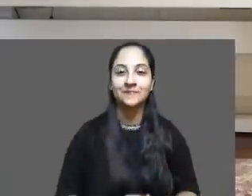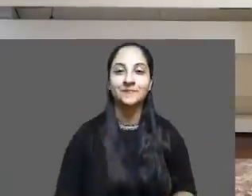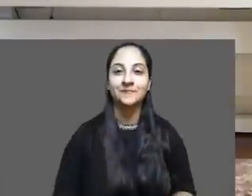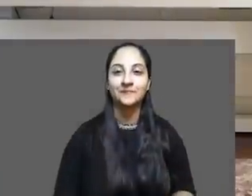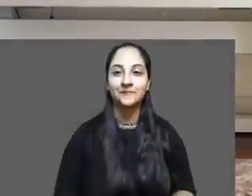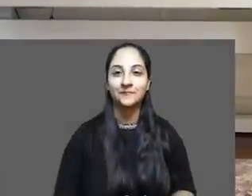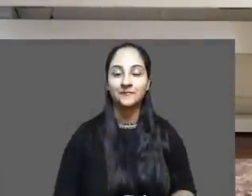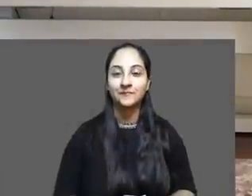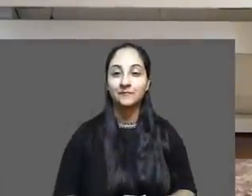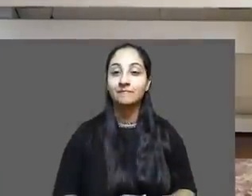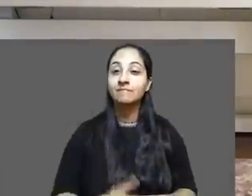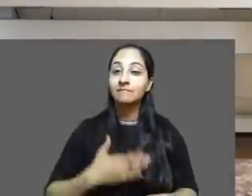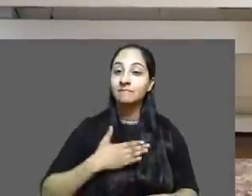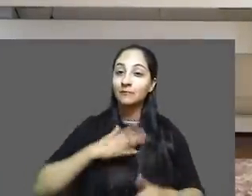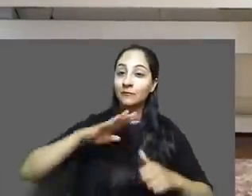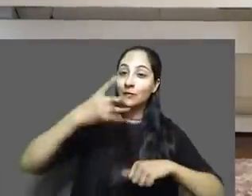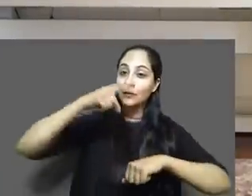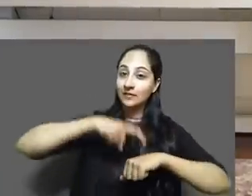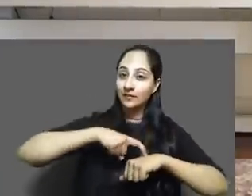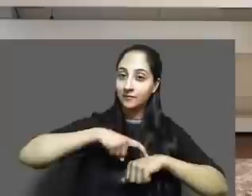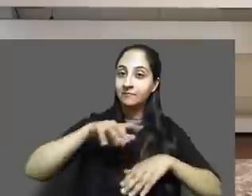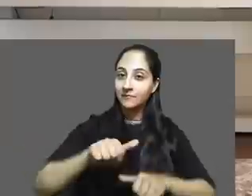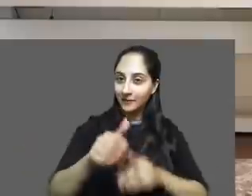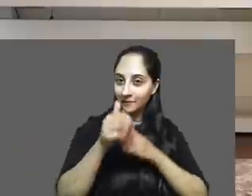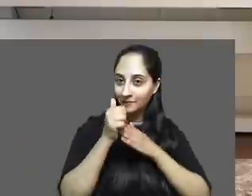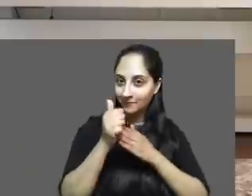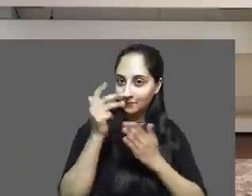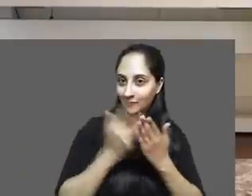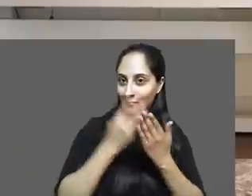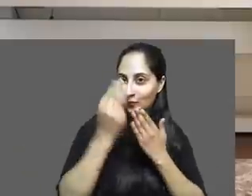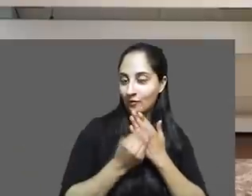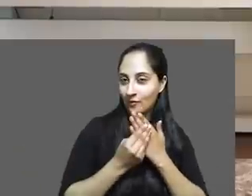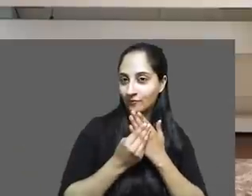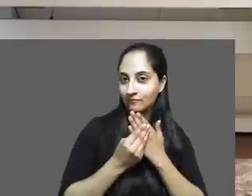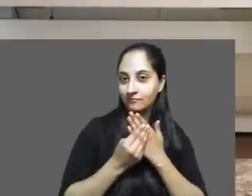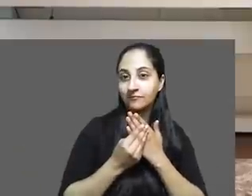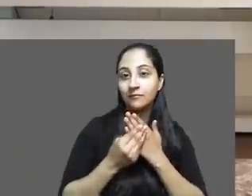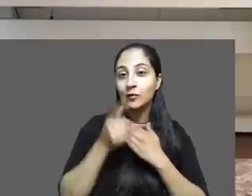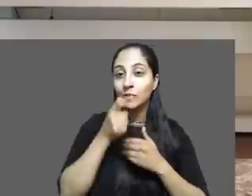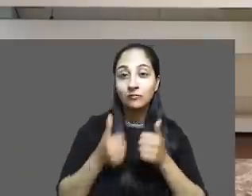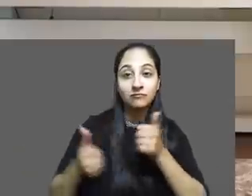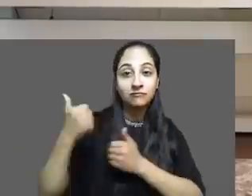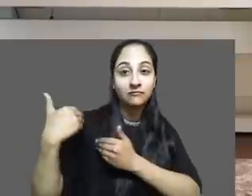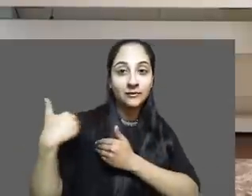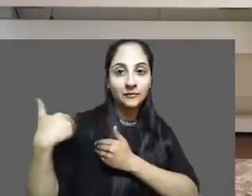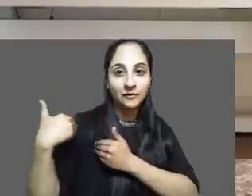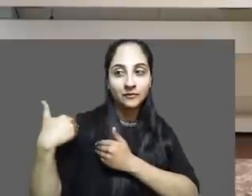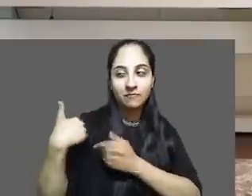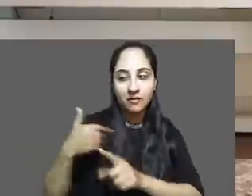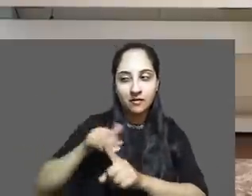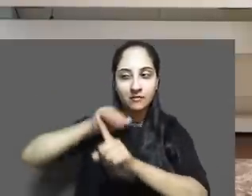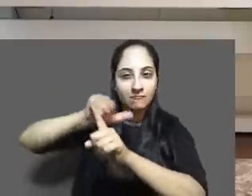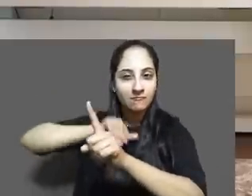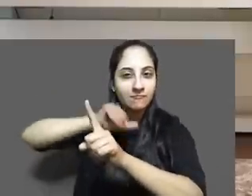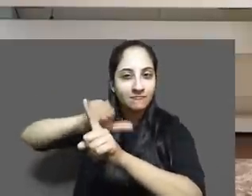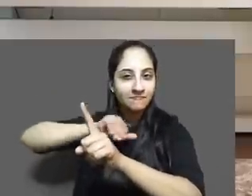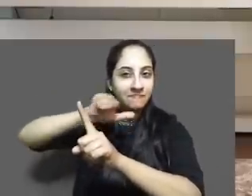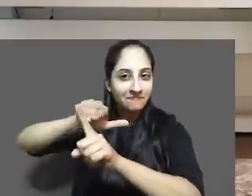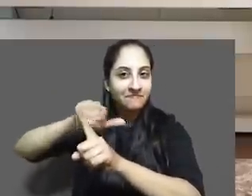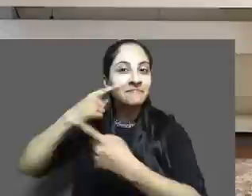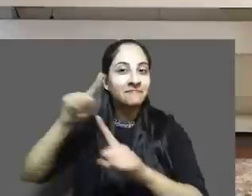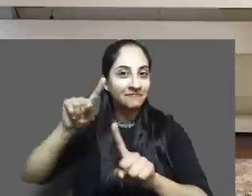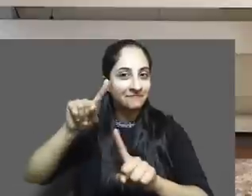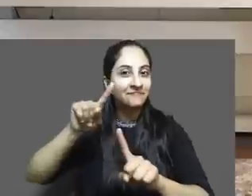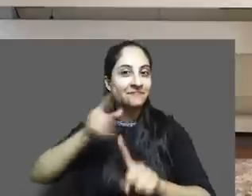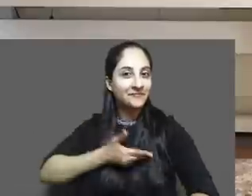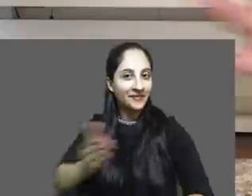Now, this is my fourth time hosting Friday Night Reflections. I've, of course, strong-armed the organizers into doing so. So thank you for having me back. You